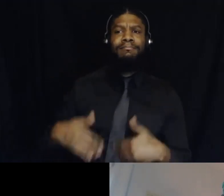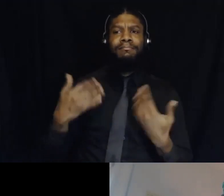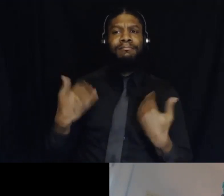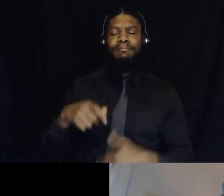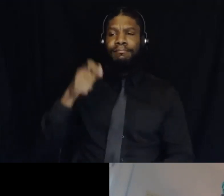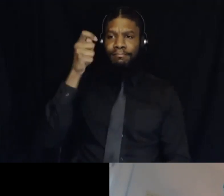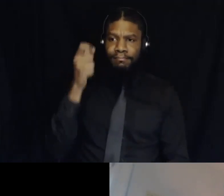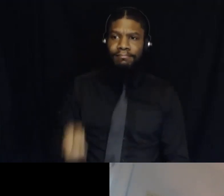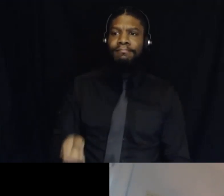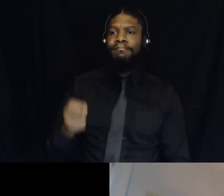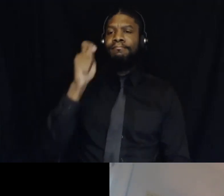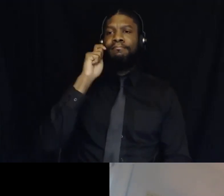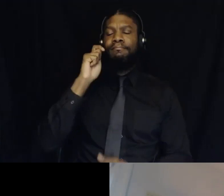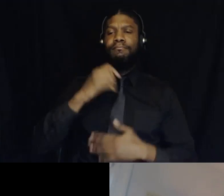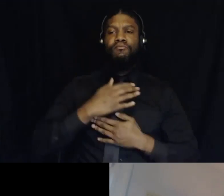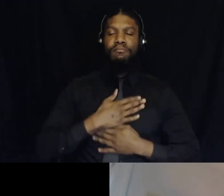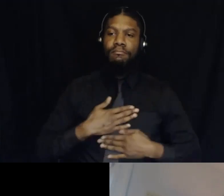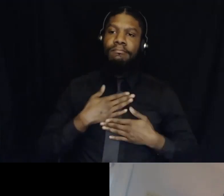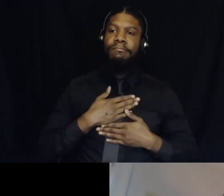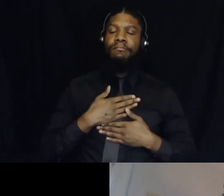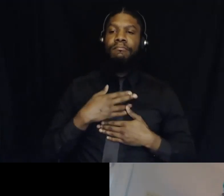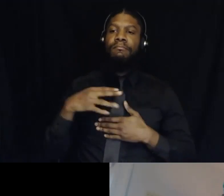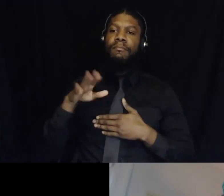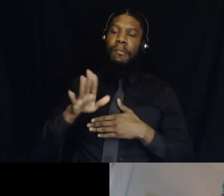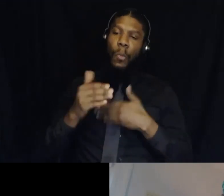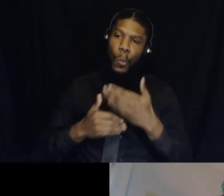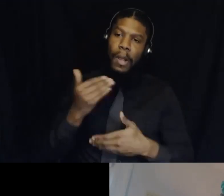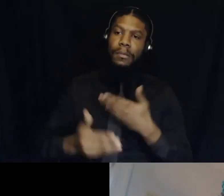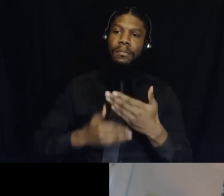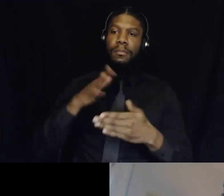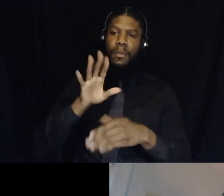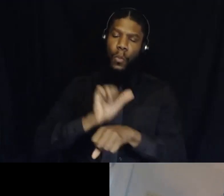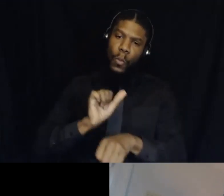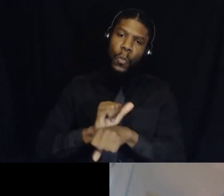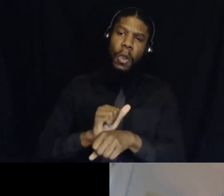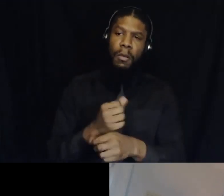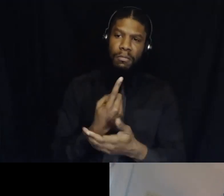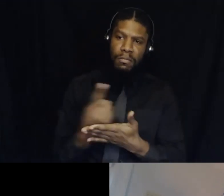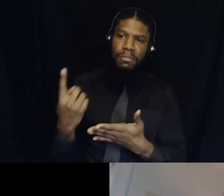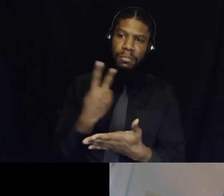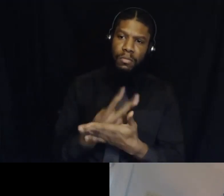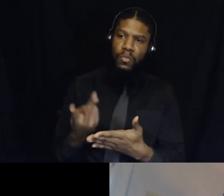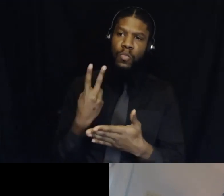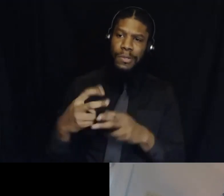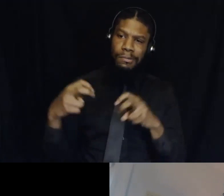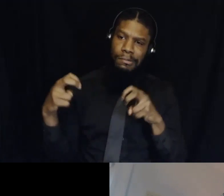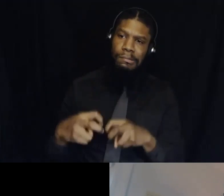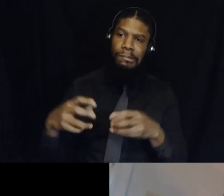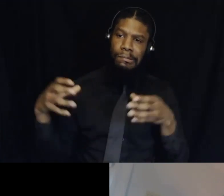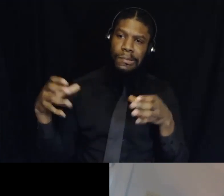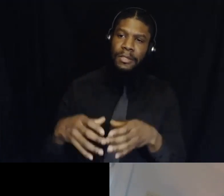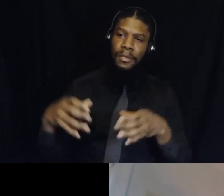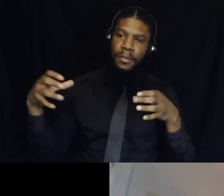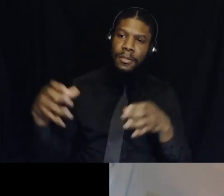appreciation for in her process and in her work in these last couple of weeks that we've been getting together to formulate